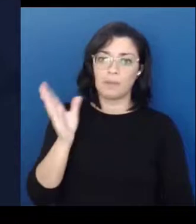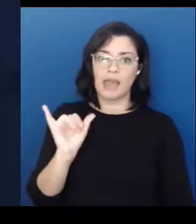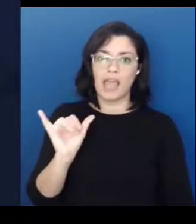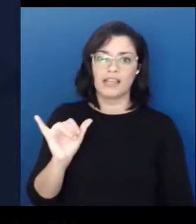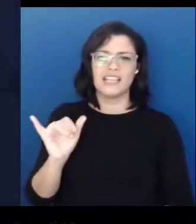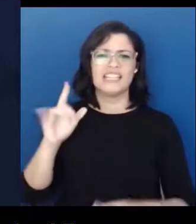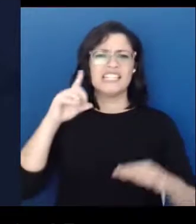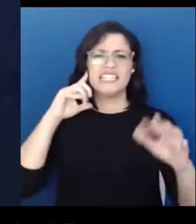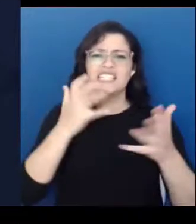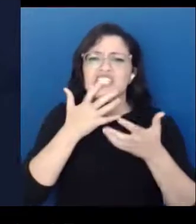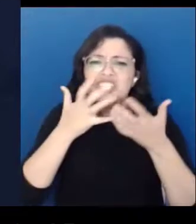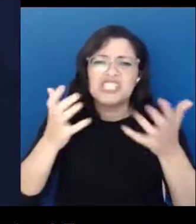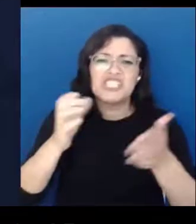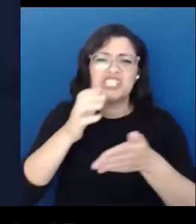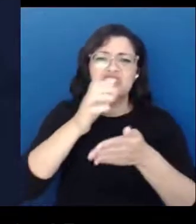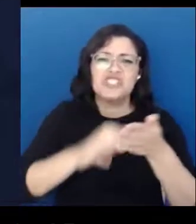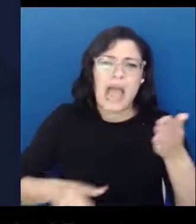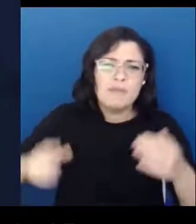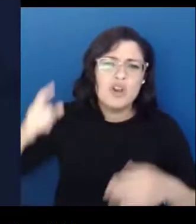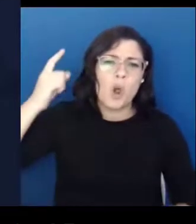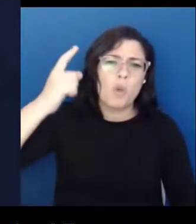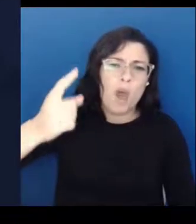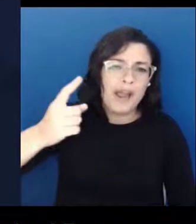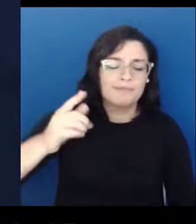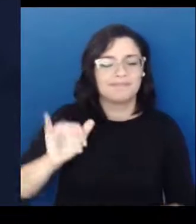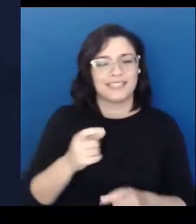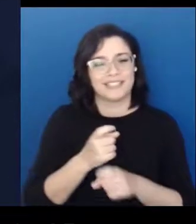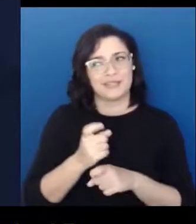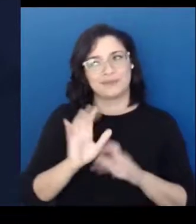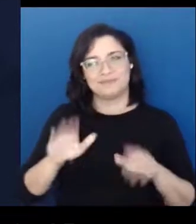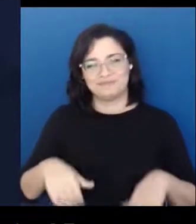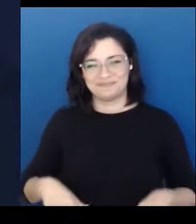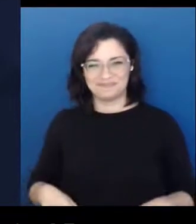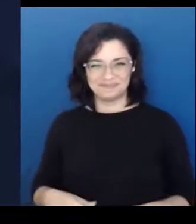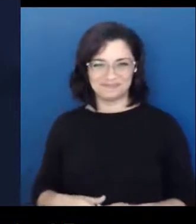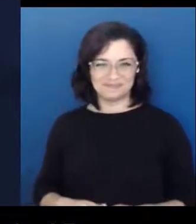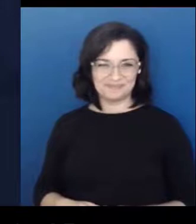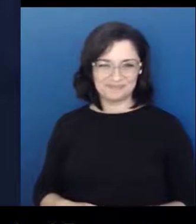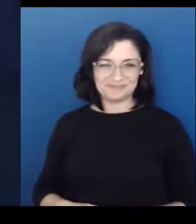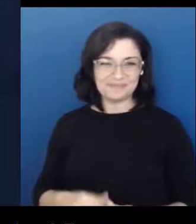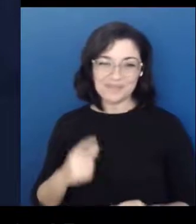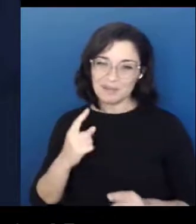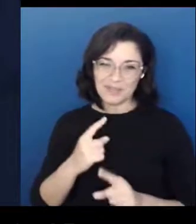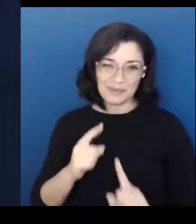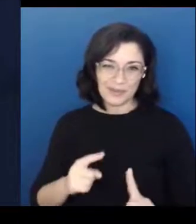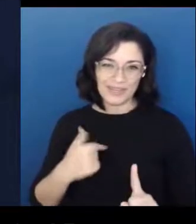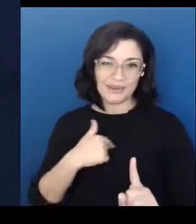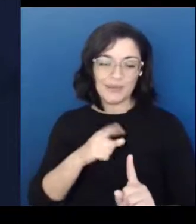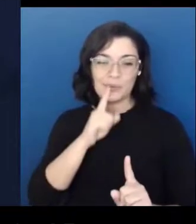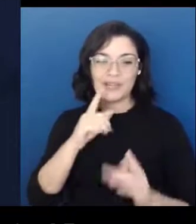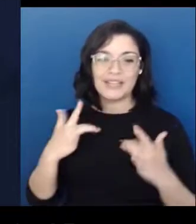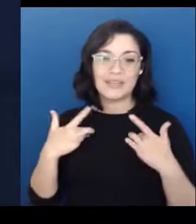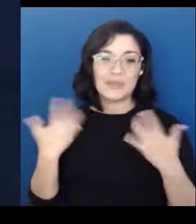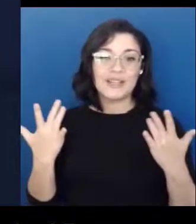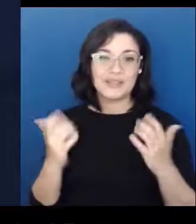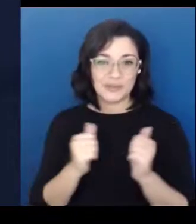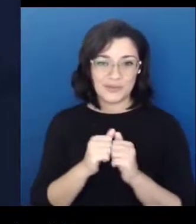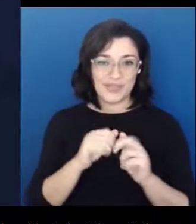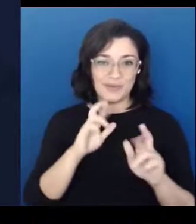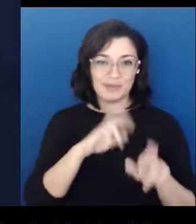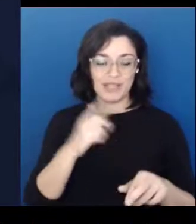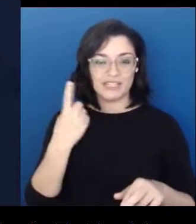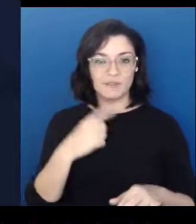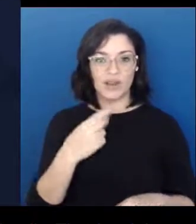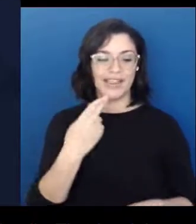Well, but anyway, we're really thrilled with the response to Here and Beyond. People are telling us that this is the